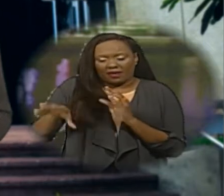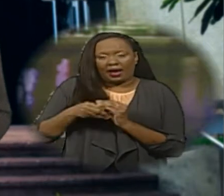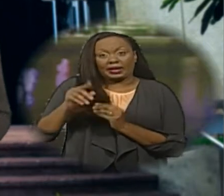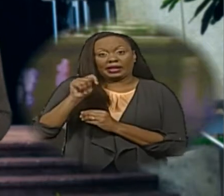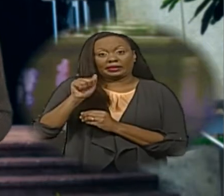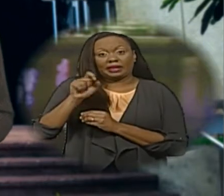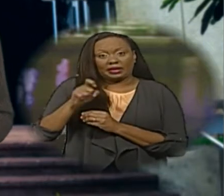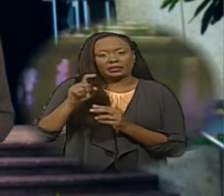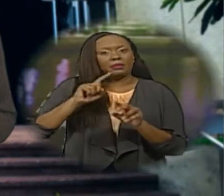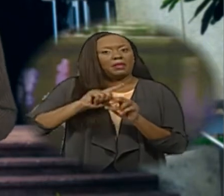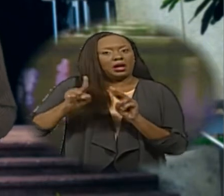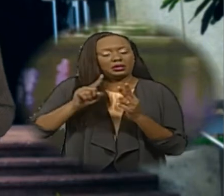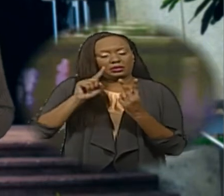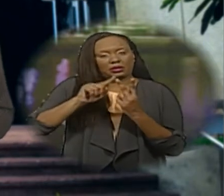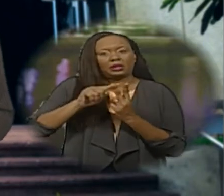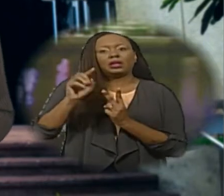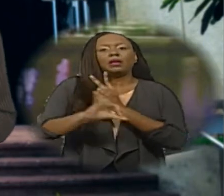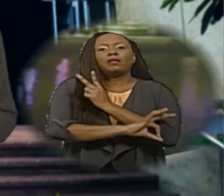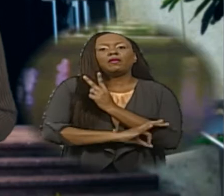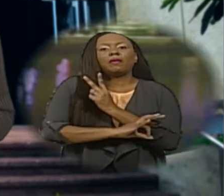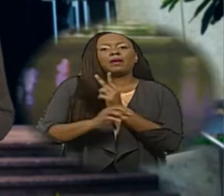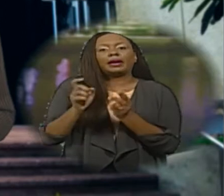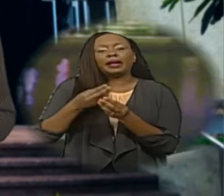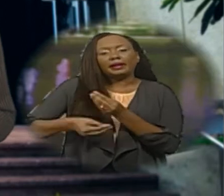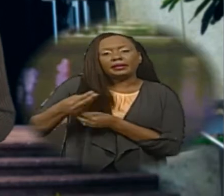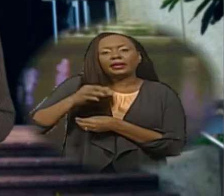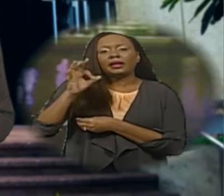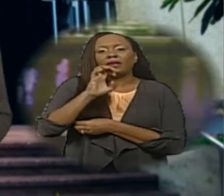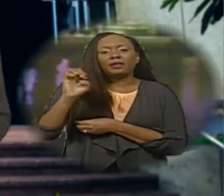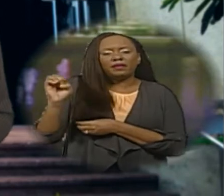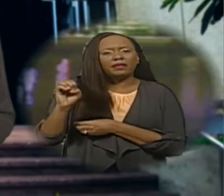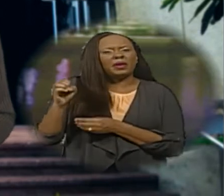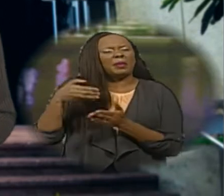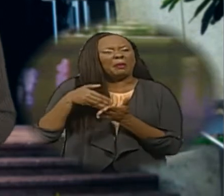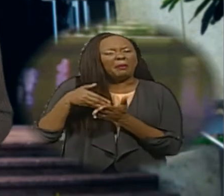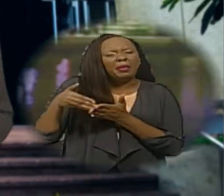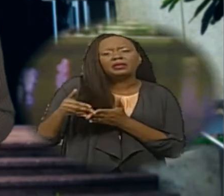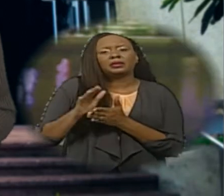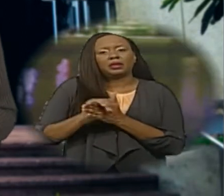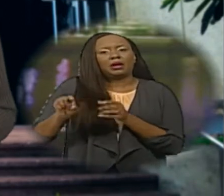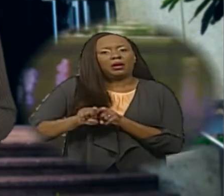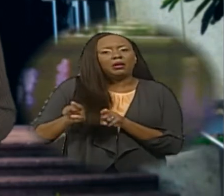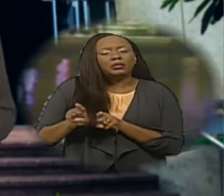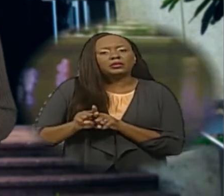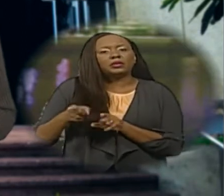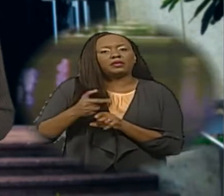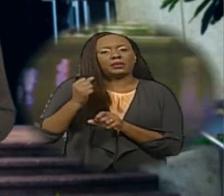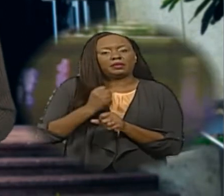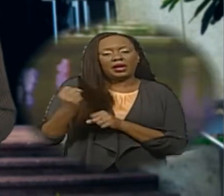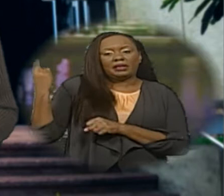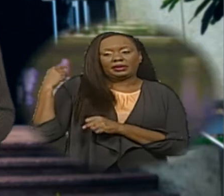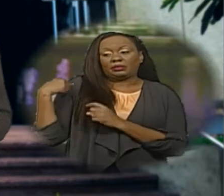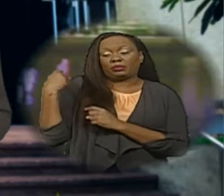for the foreign exchange fee, well, that yielded about $30.4 million between July and the end of last year. And of course, you know, that's